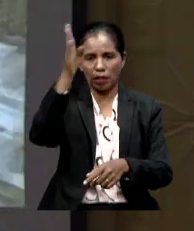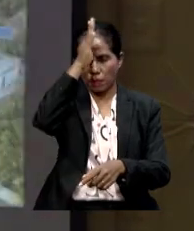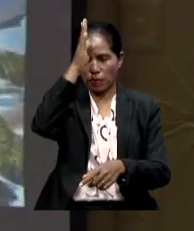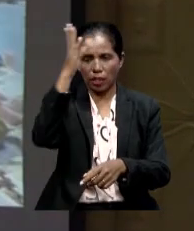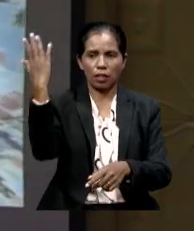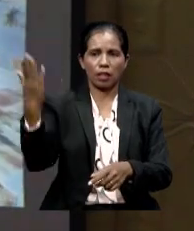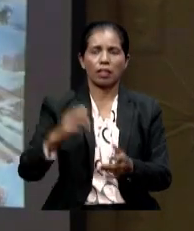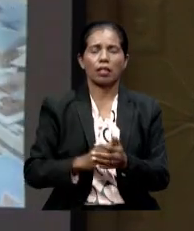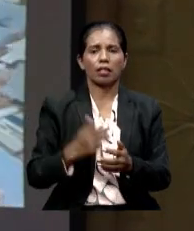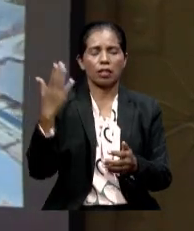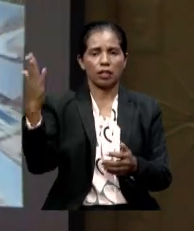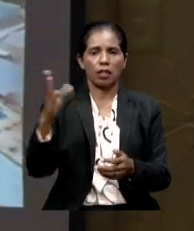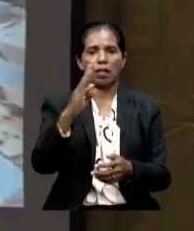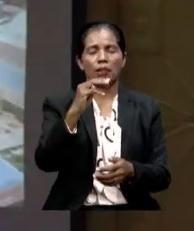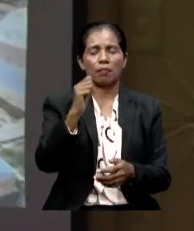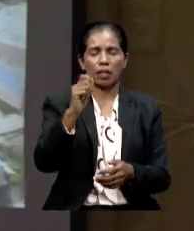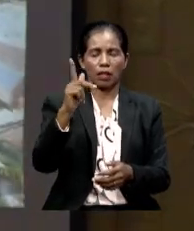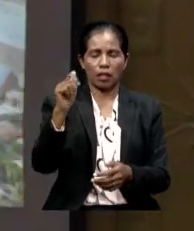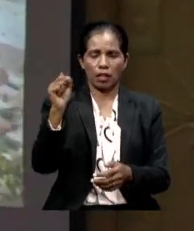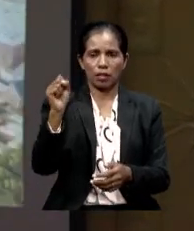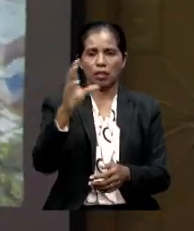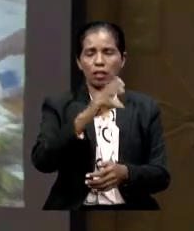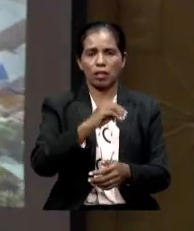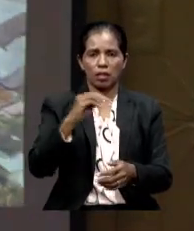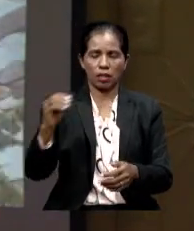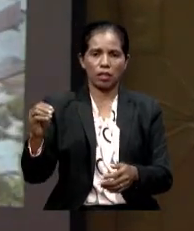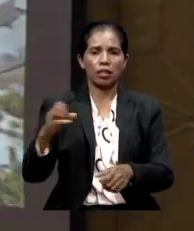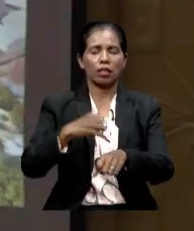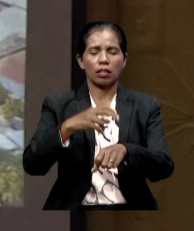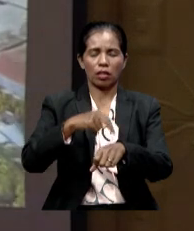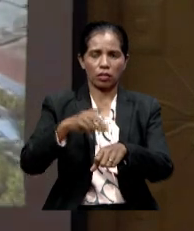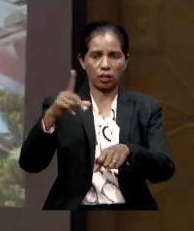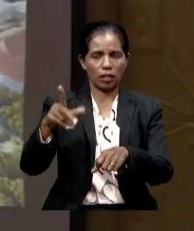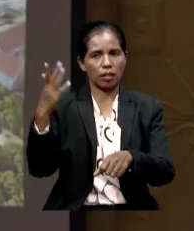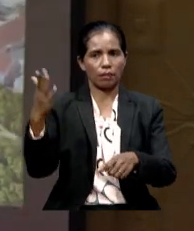Airport Project in Makassar, and Lombok International Airport Project.